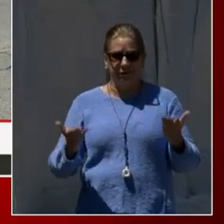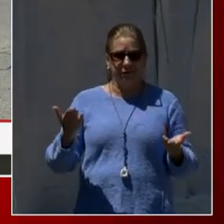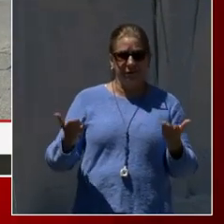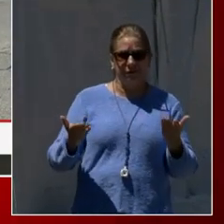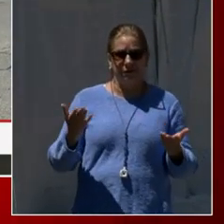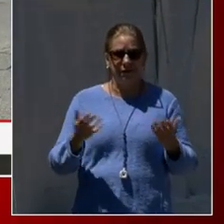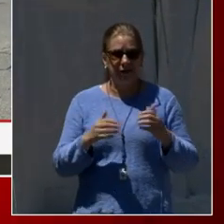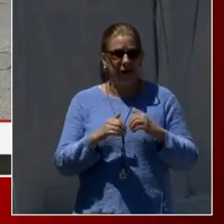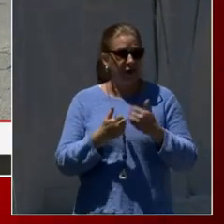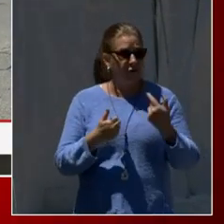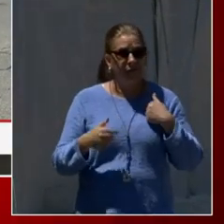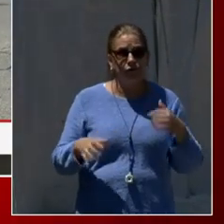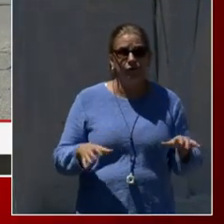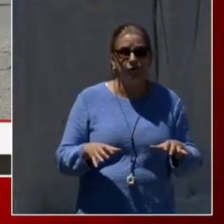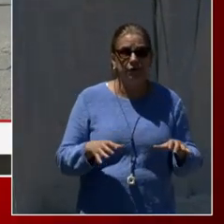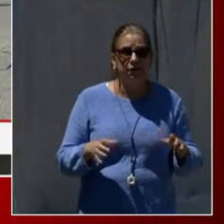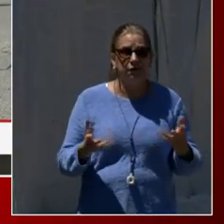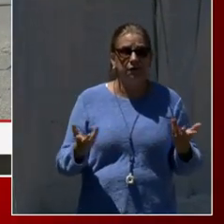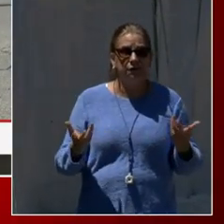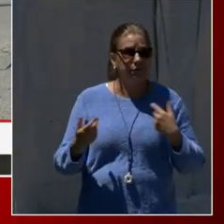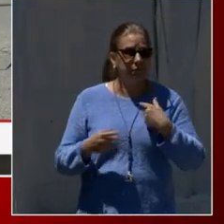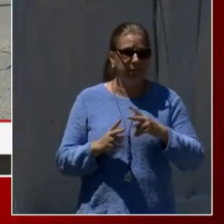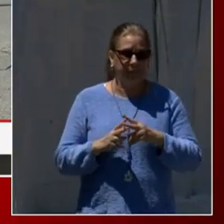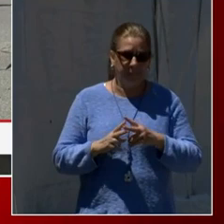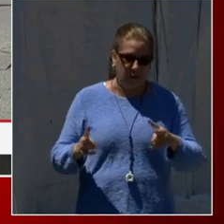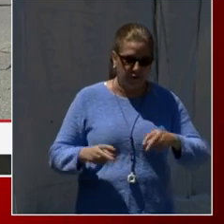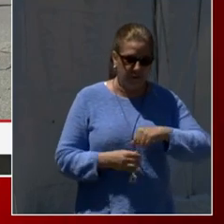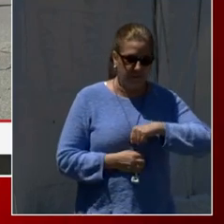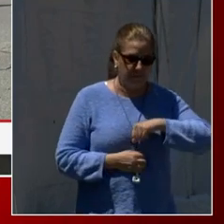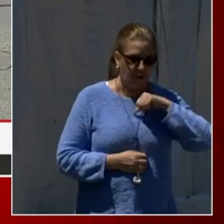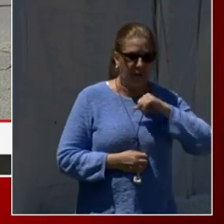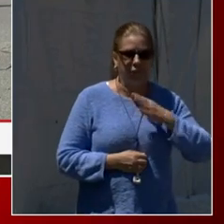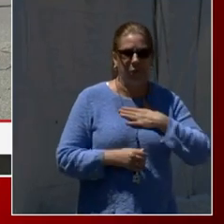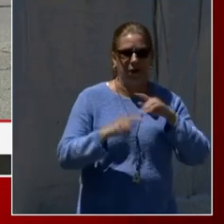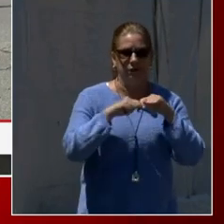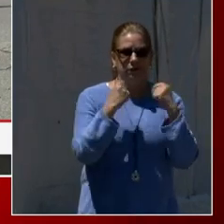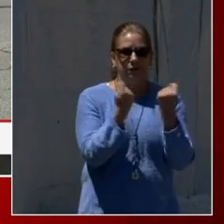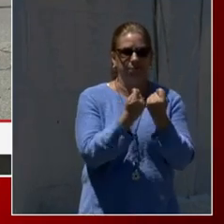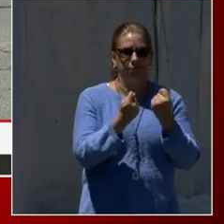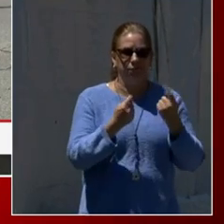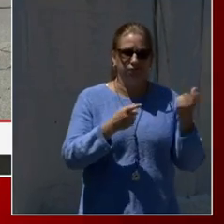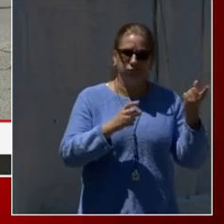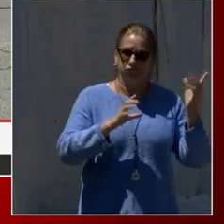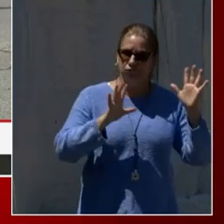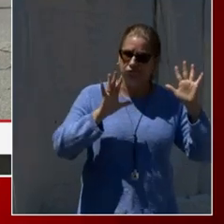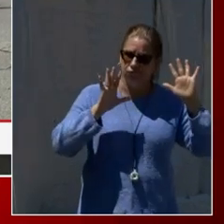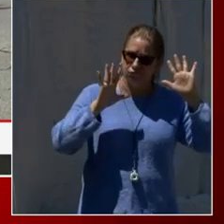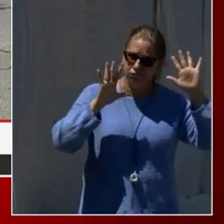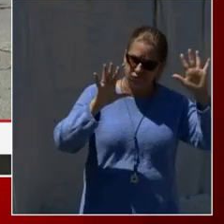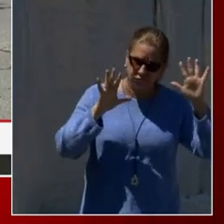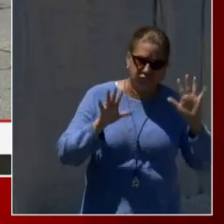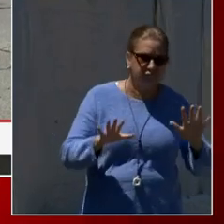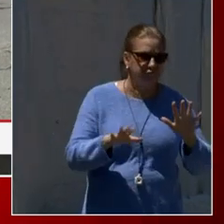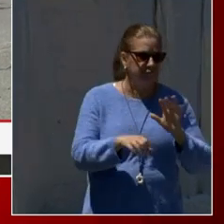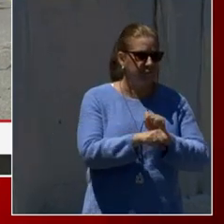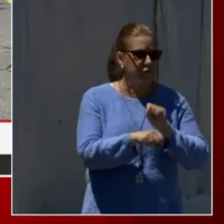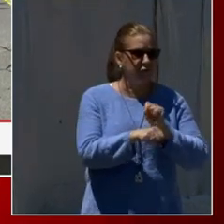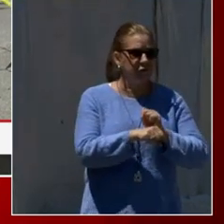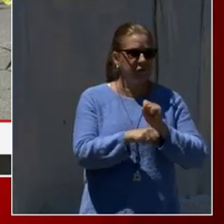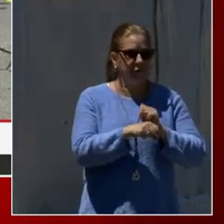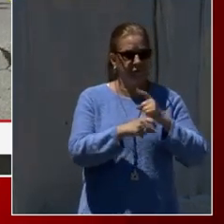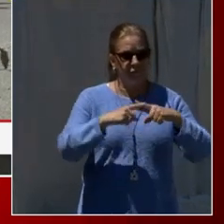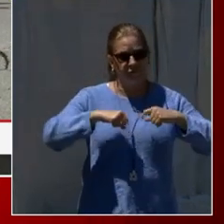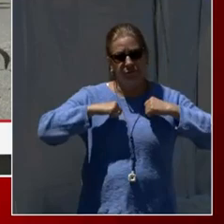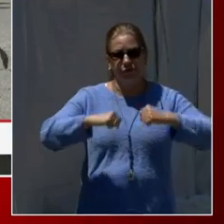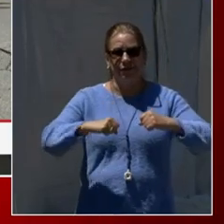proud of our team because they're working hard and smart for DC residents. Can I ask a COVID question?